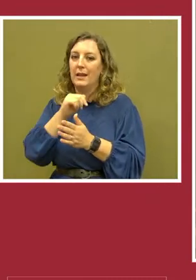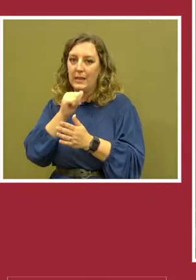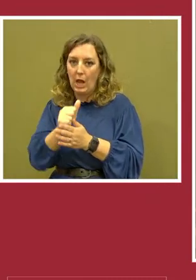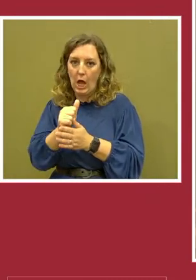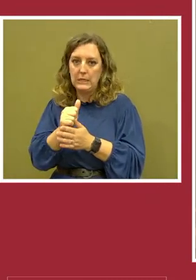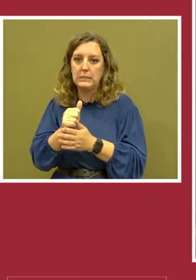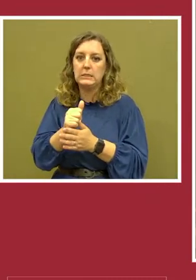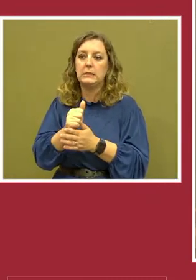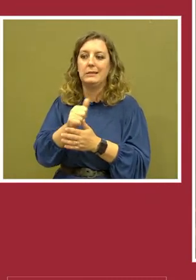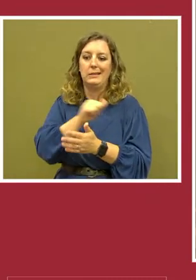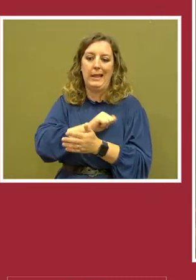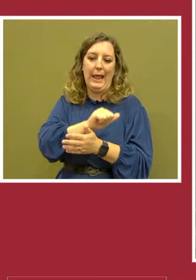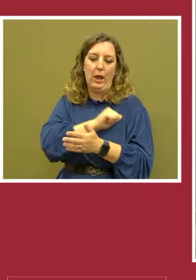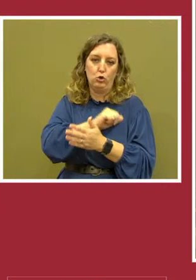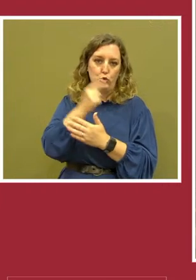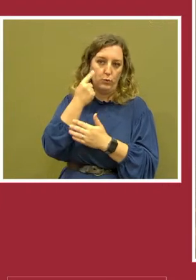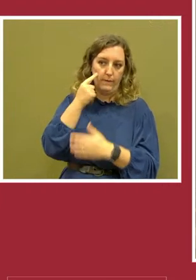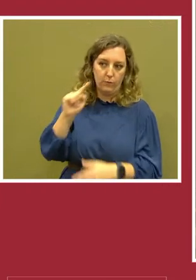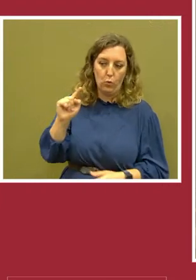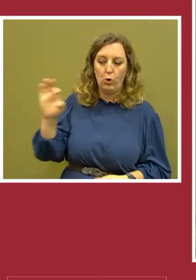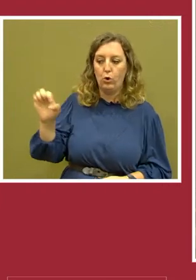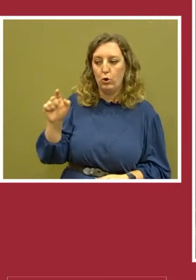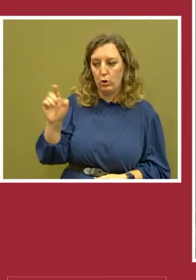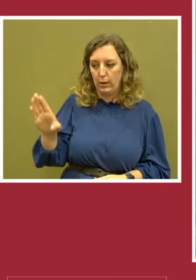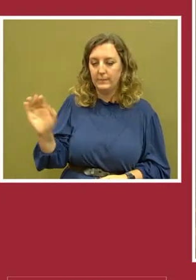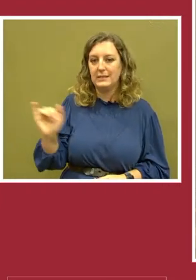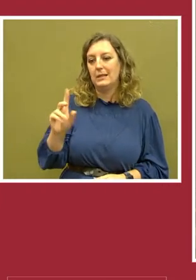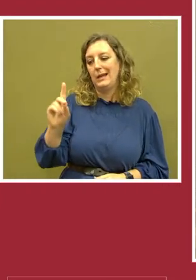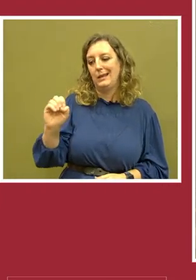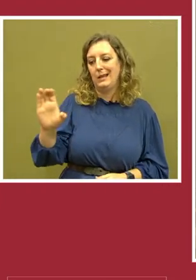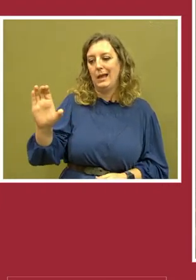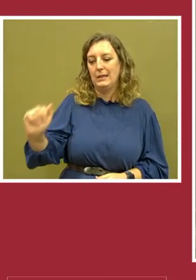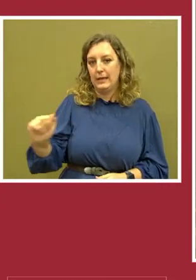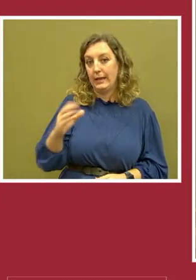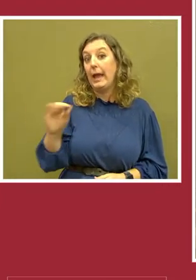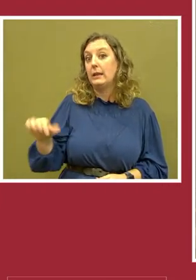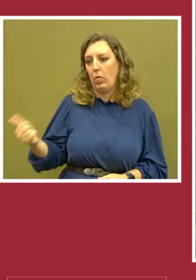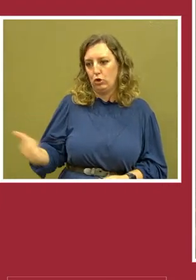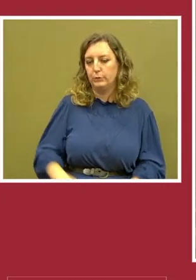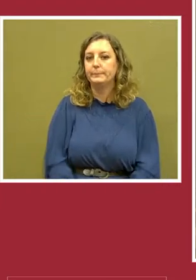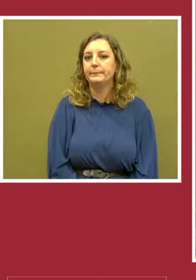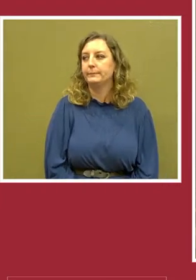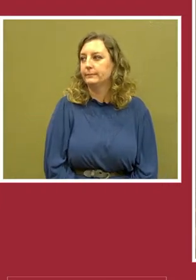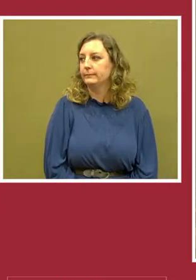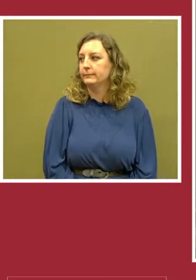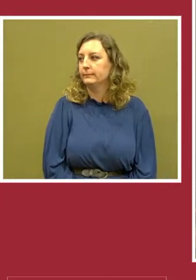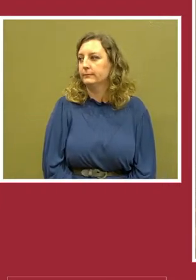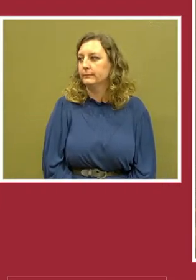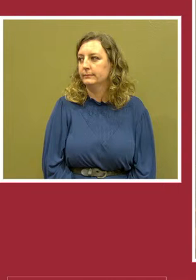the attitude towards clubs like DECA and others.